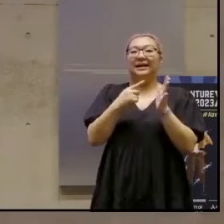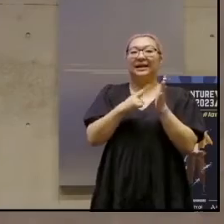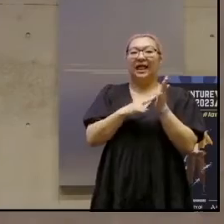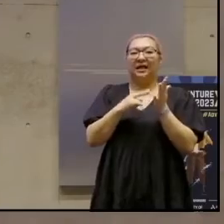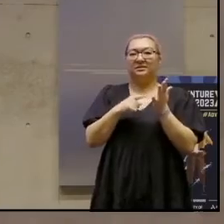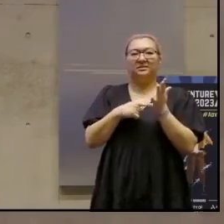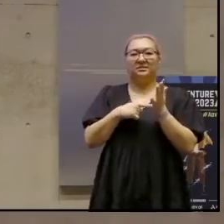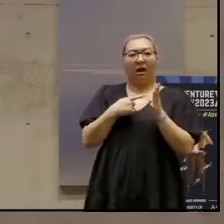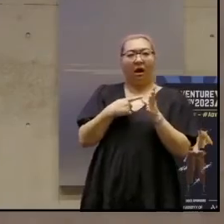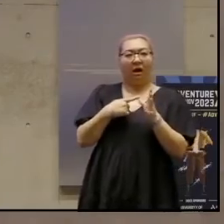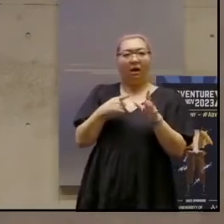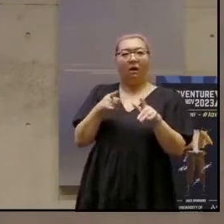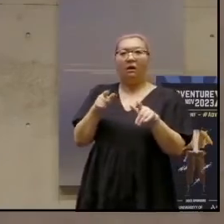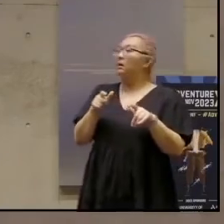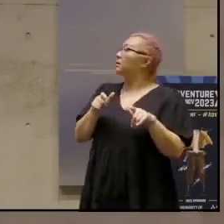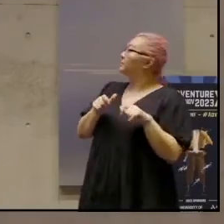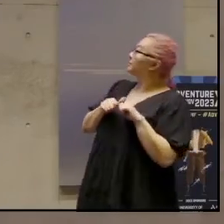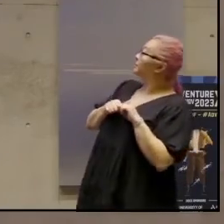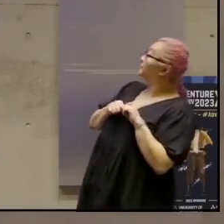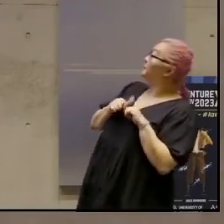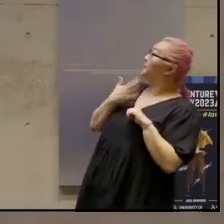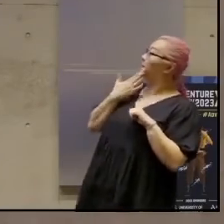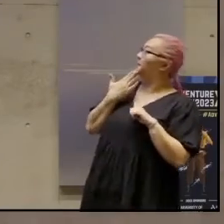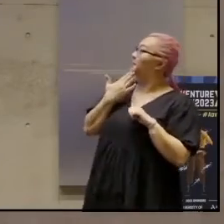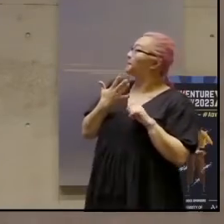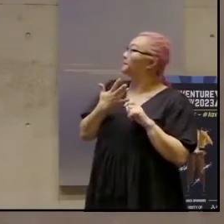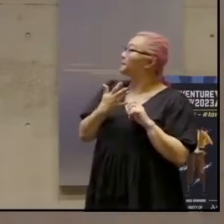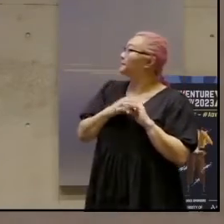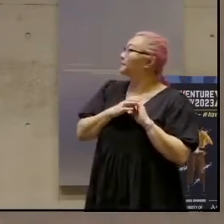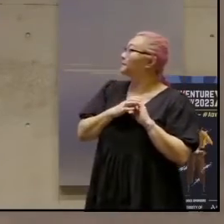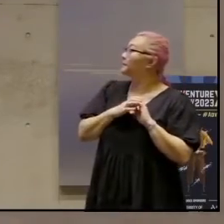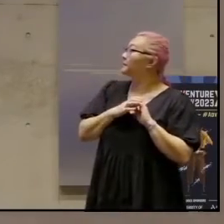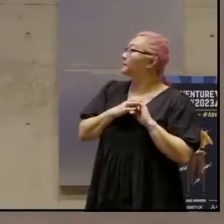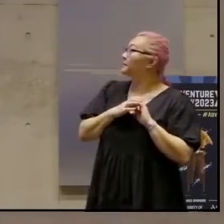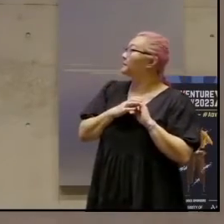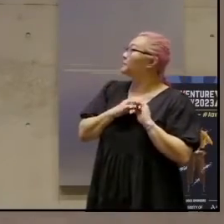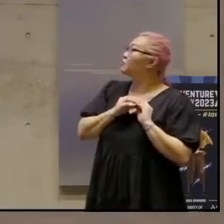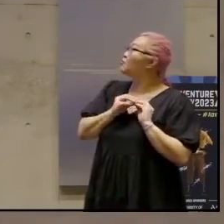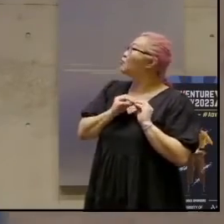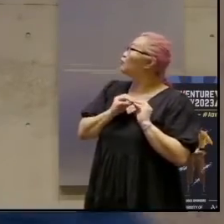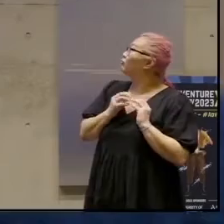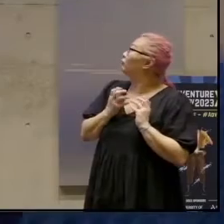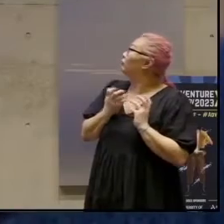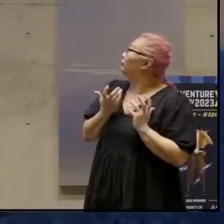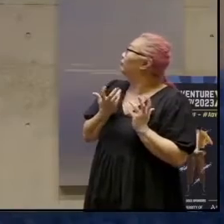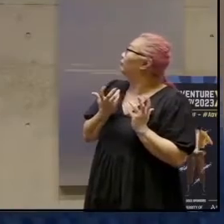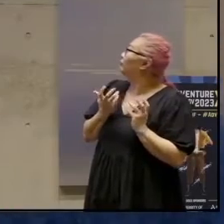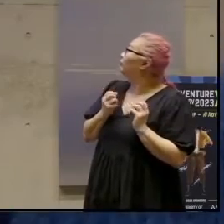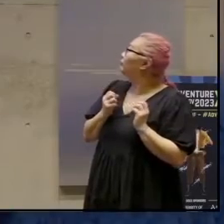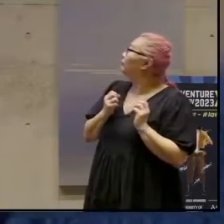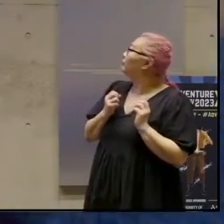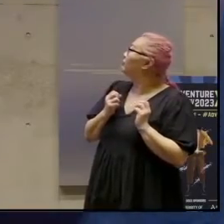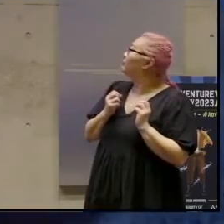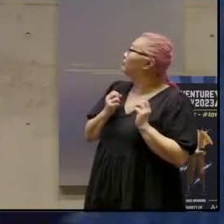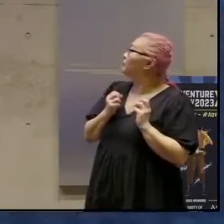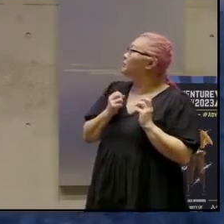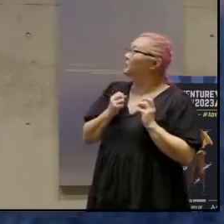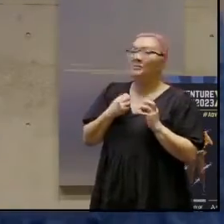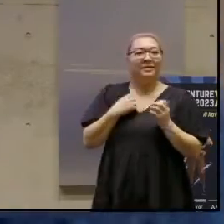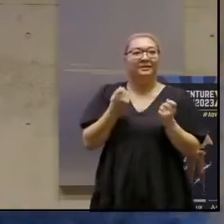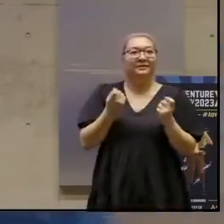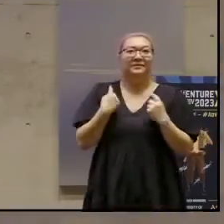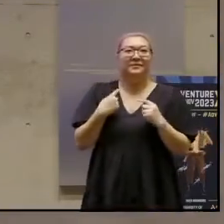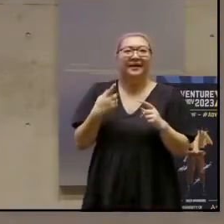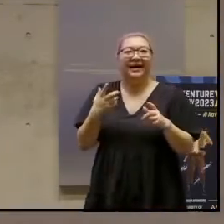the main characters appear in 4 out of 40% of season 3. How do they get away with that? It's because it's